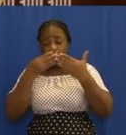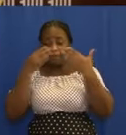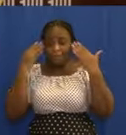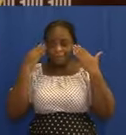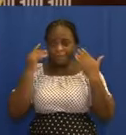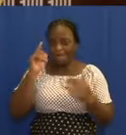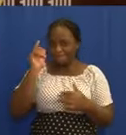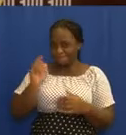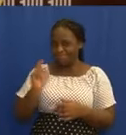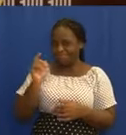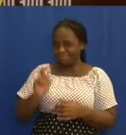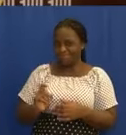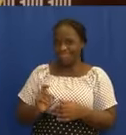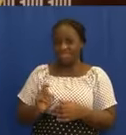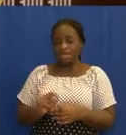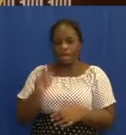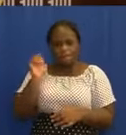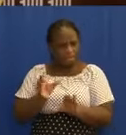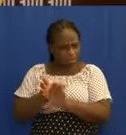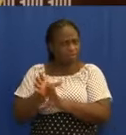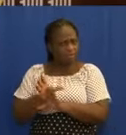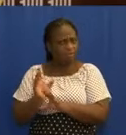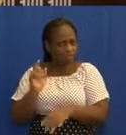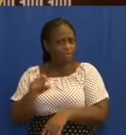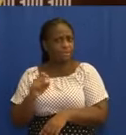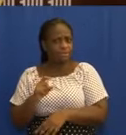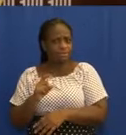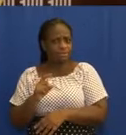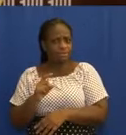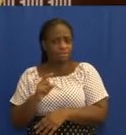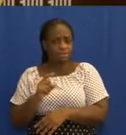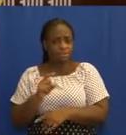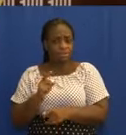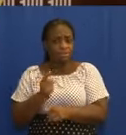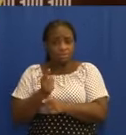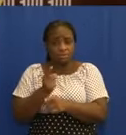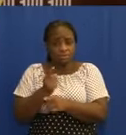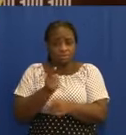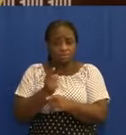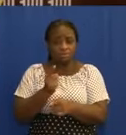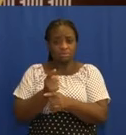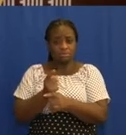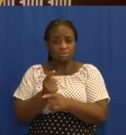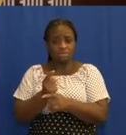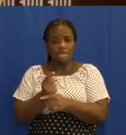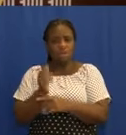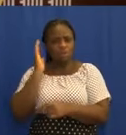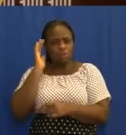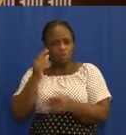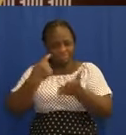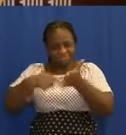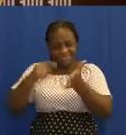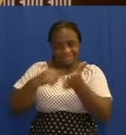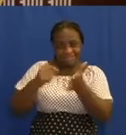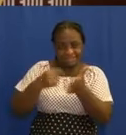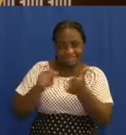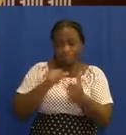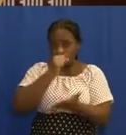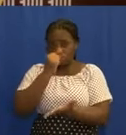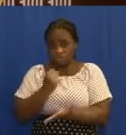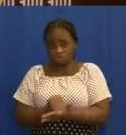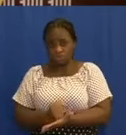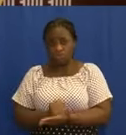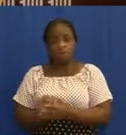masks in these places is mandatory. Regulatory agencies will undertake random checks to